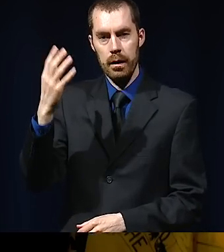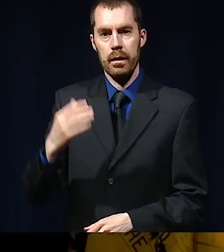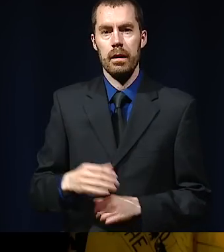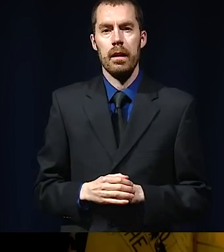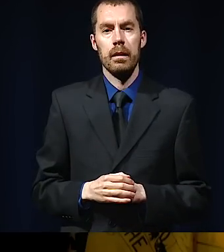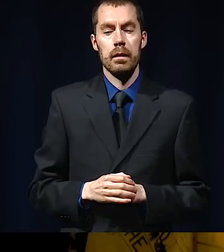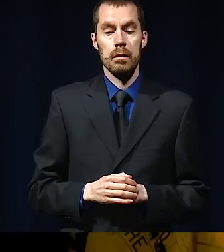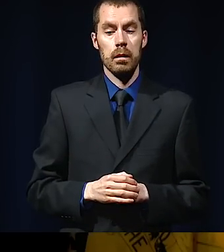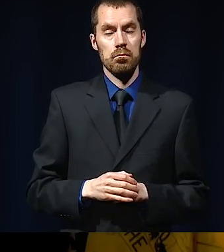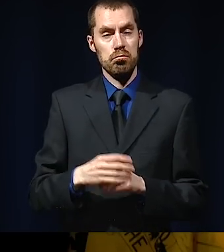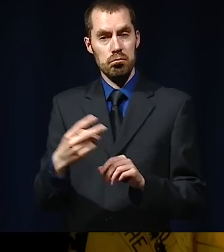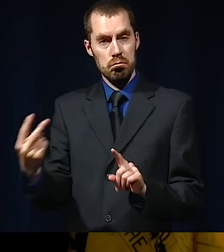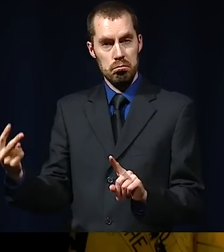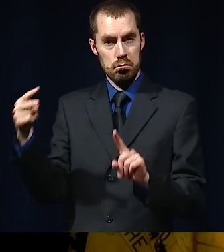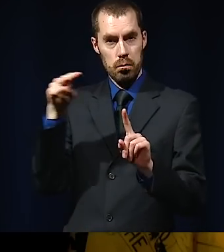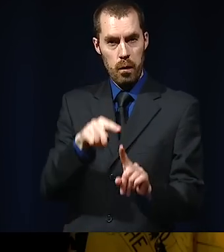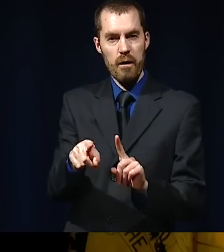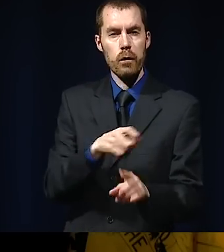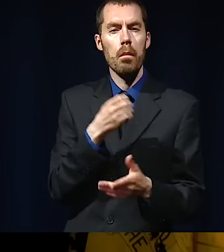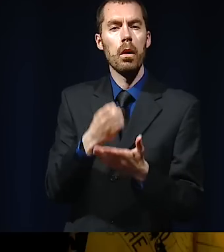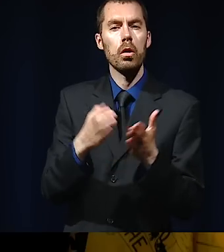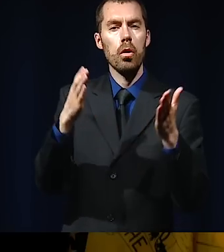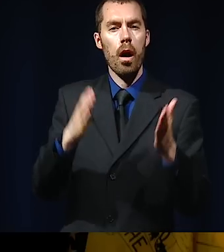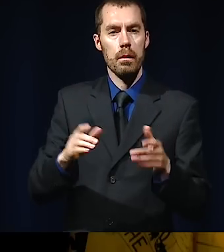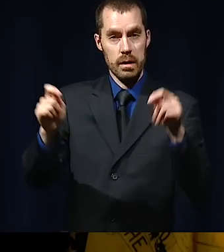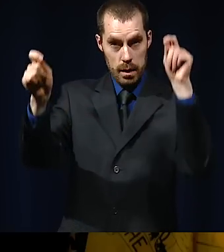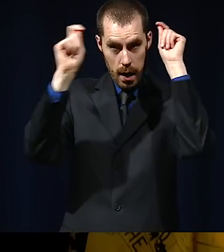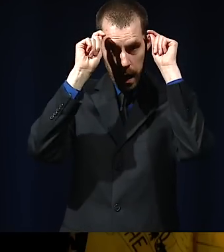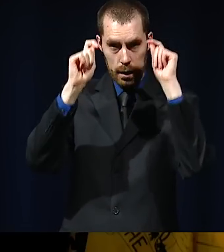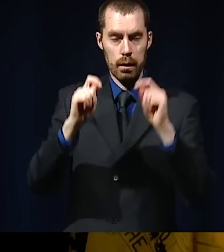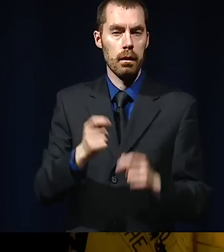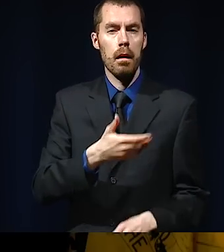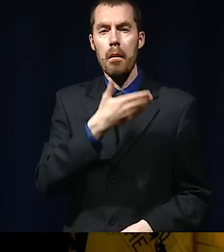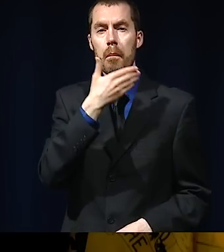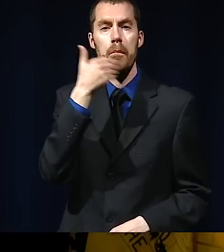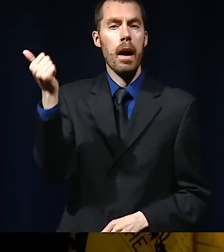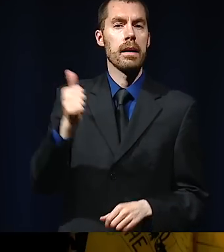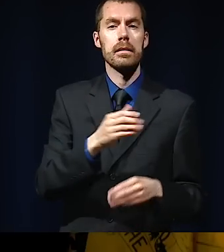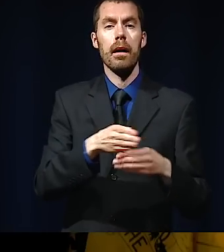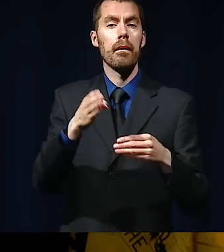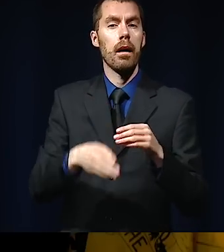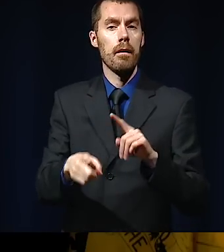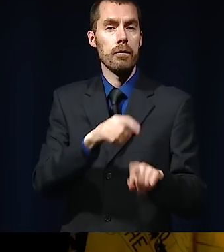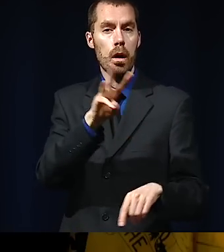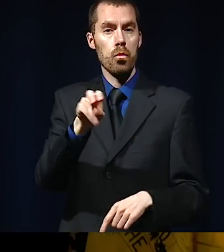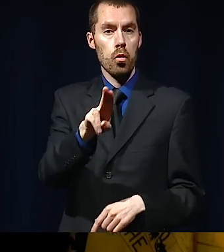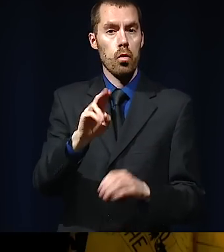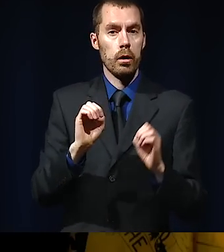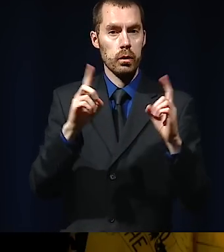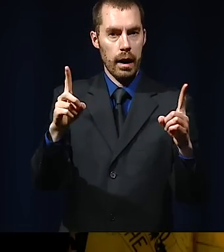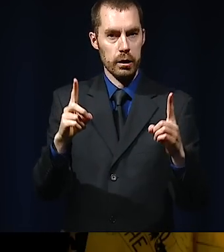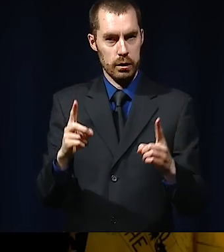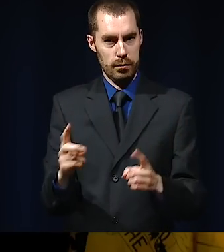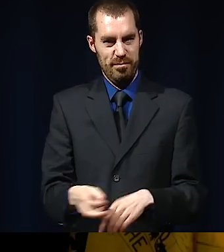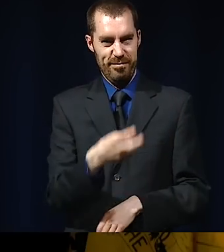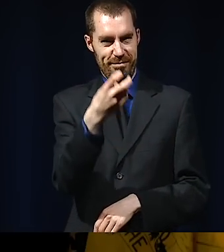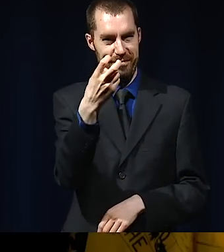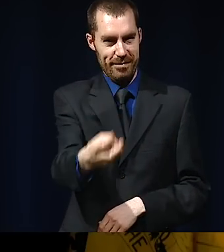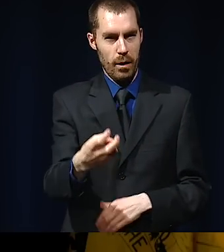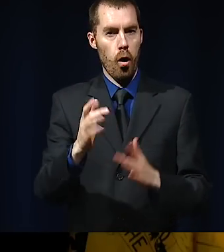my economist hat on once again, I'd say the best possible outcome of a WU education is sitting in the virtual audience before